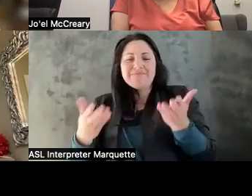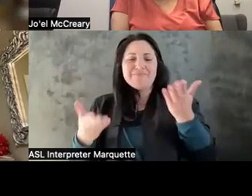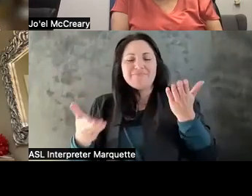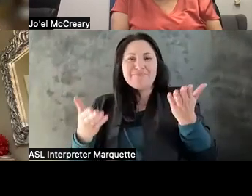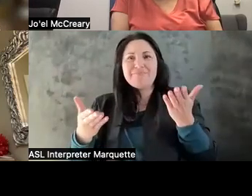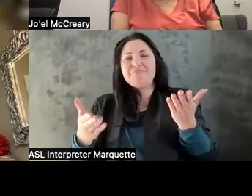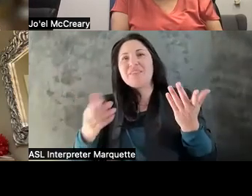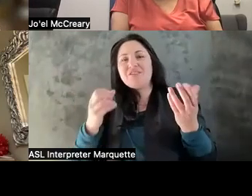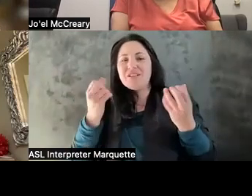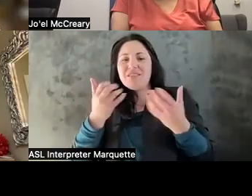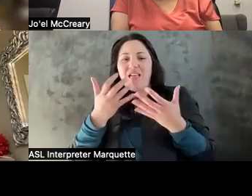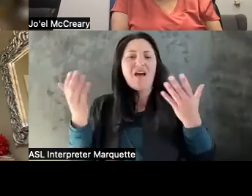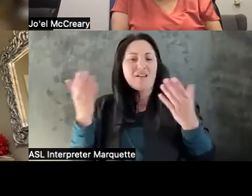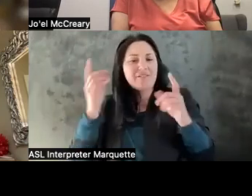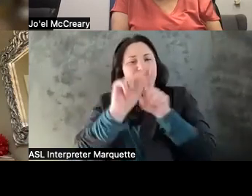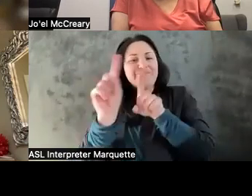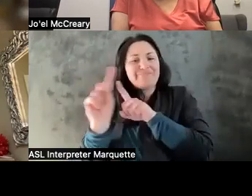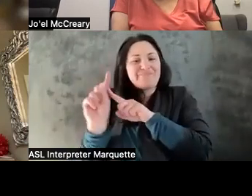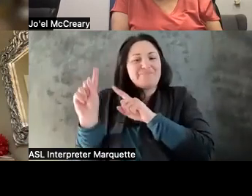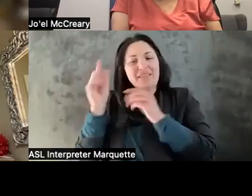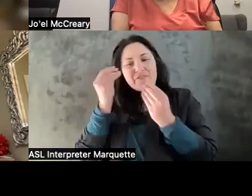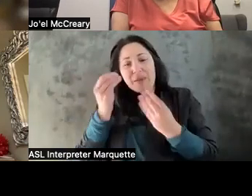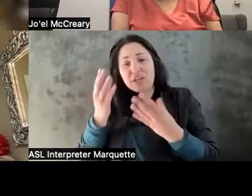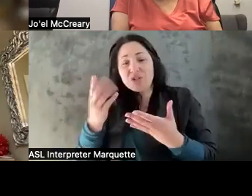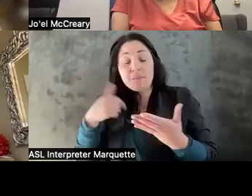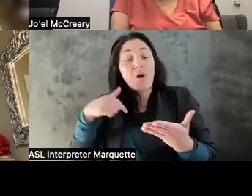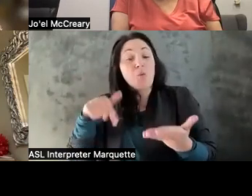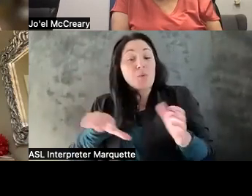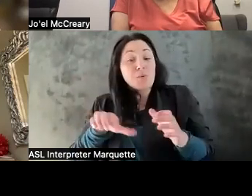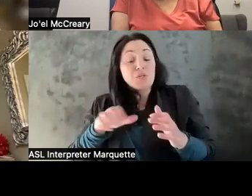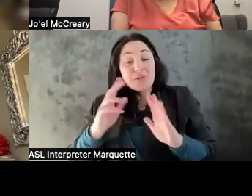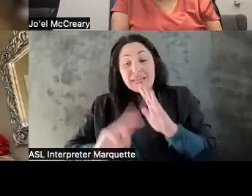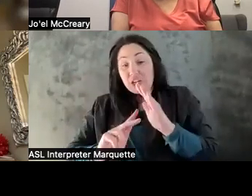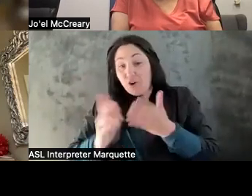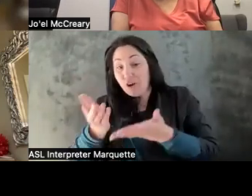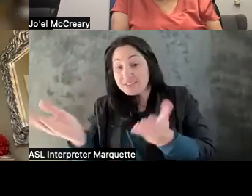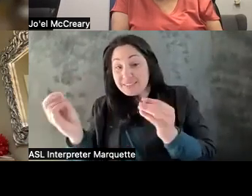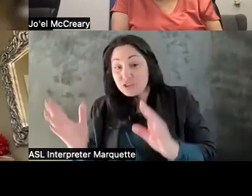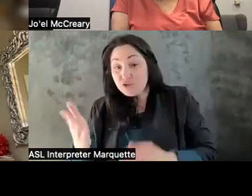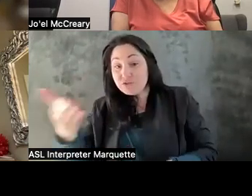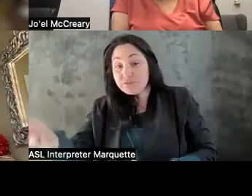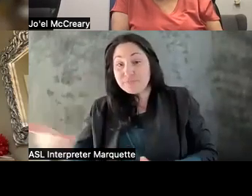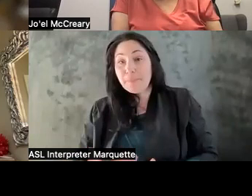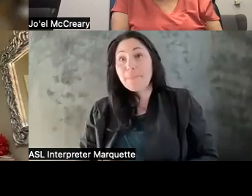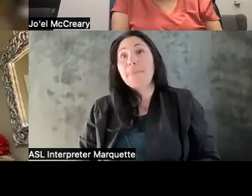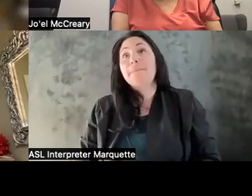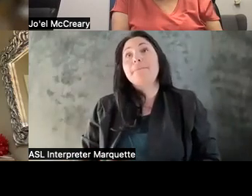information out there right now. But if you want to speak to what we do in kindergarten, I'll let our teachers speak.